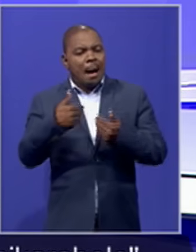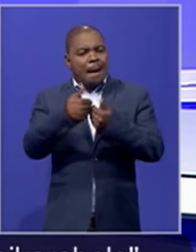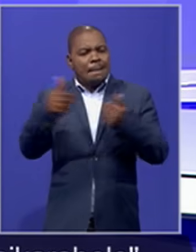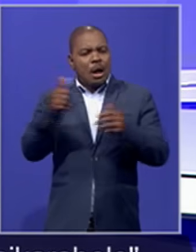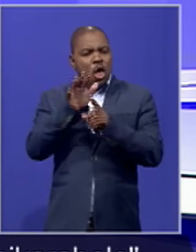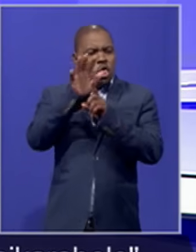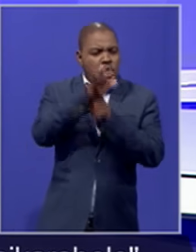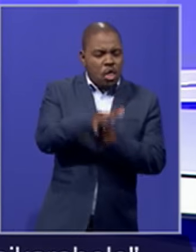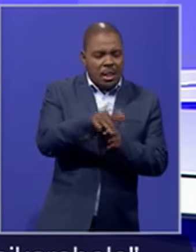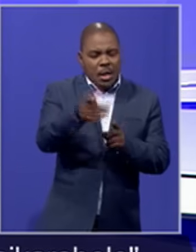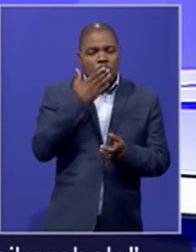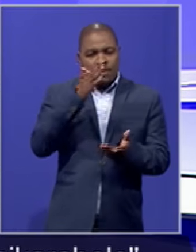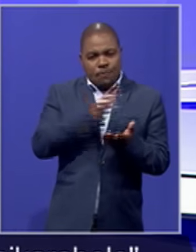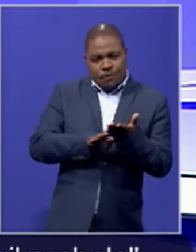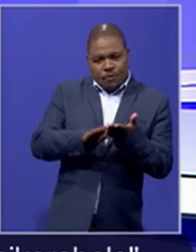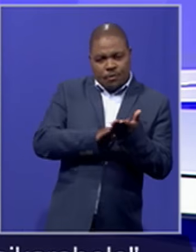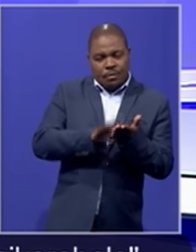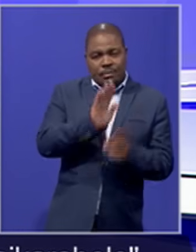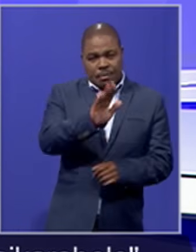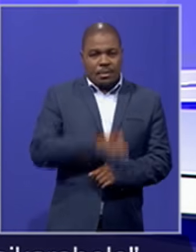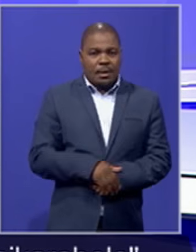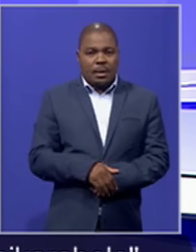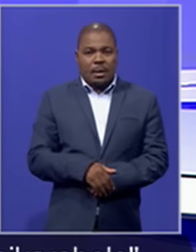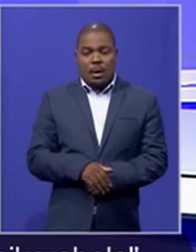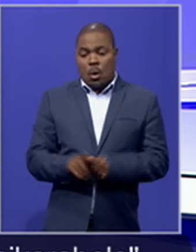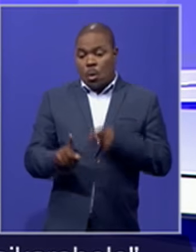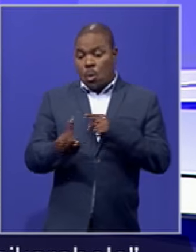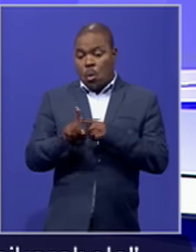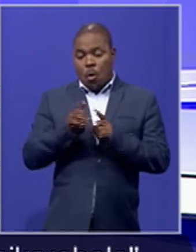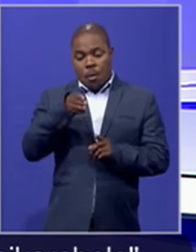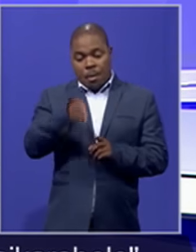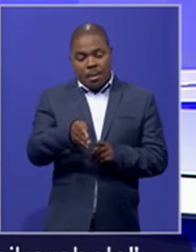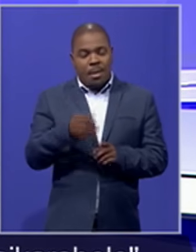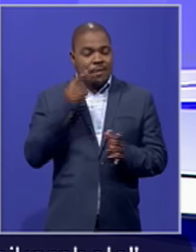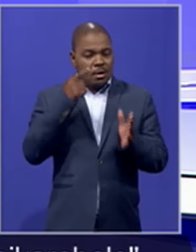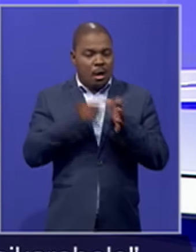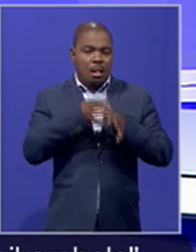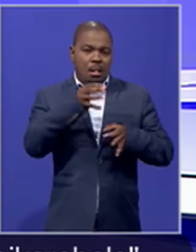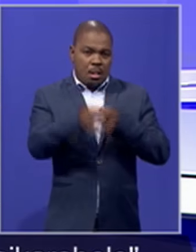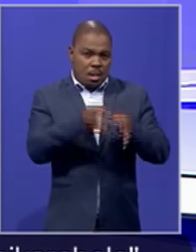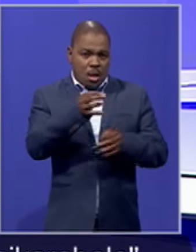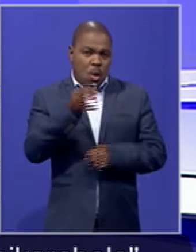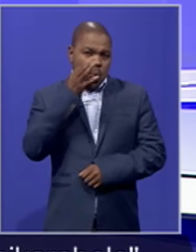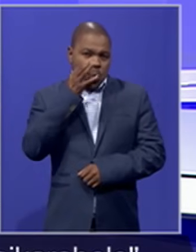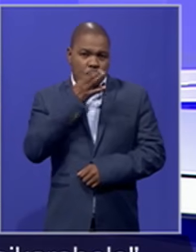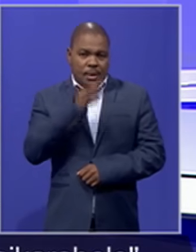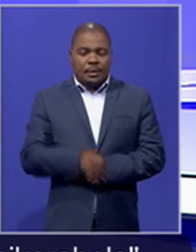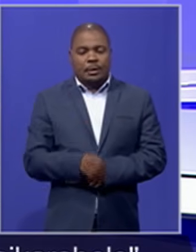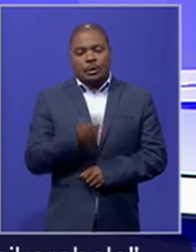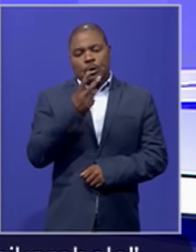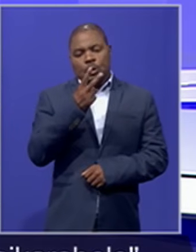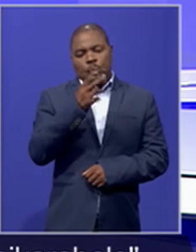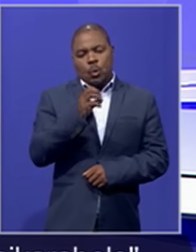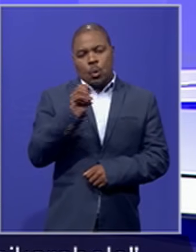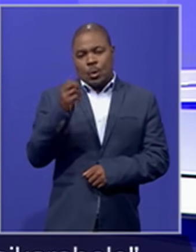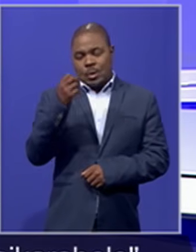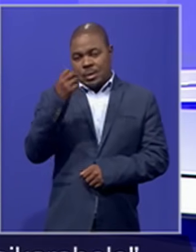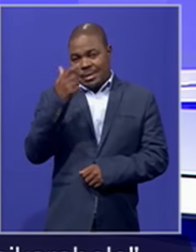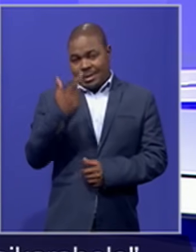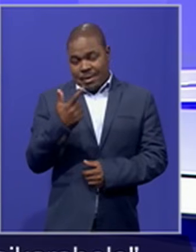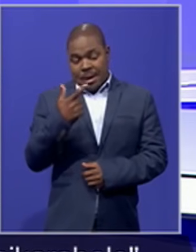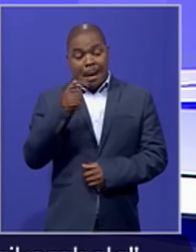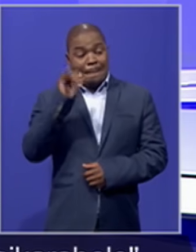botho monyetla wa go tšhabela maikarabelo. Nakong ya ge a fana ka botlhatse Suka o bolela gore ke ngwaga wa 2007